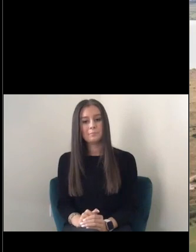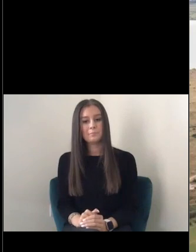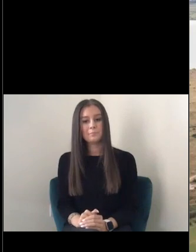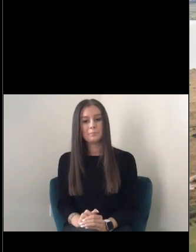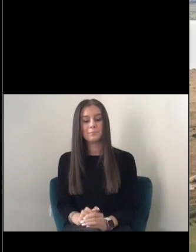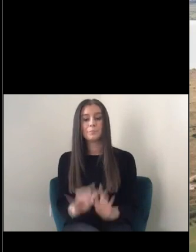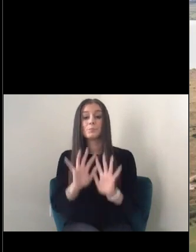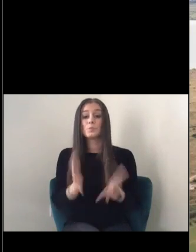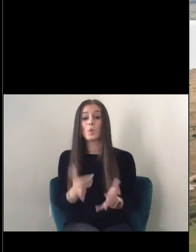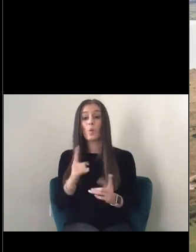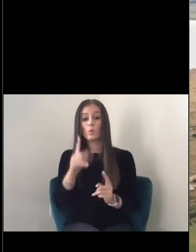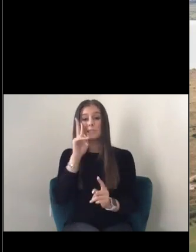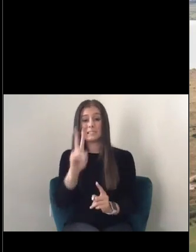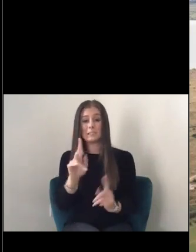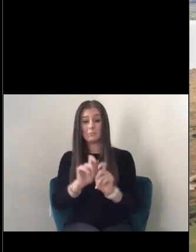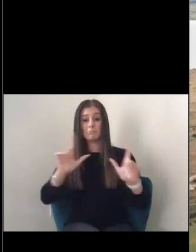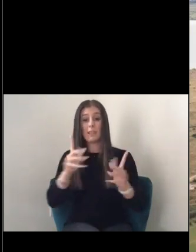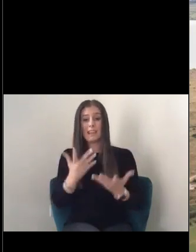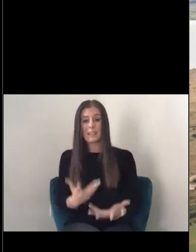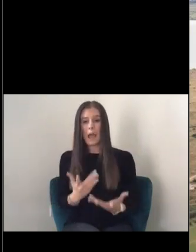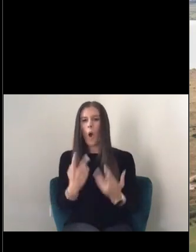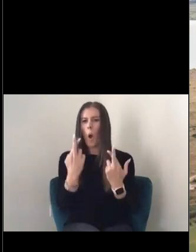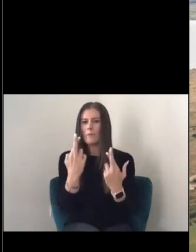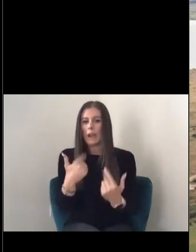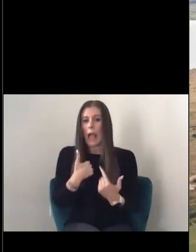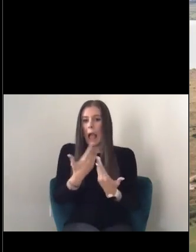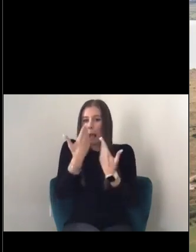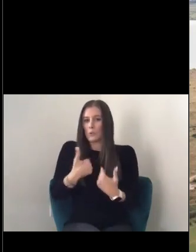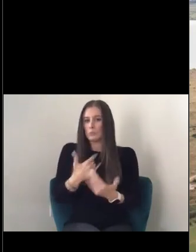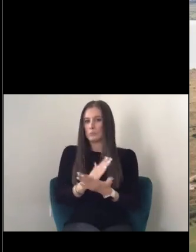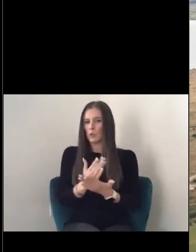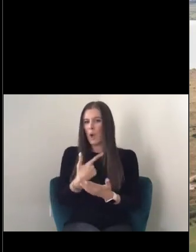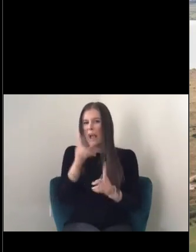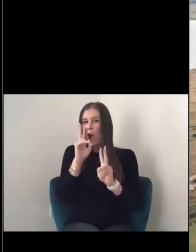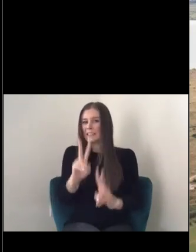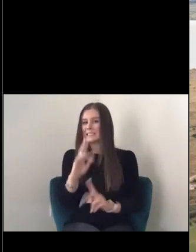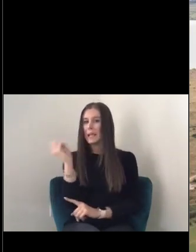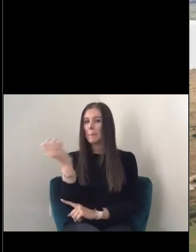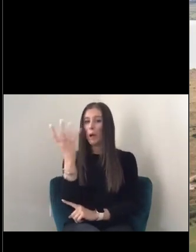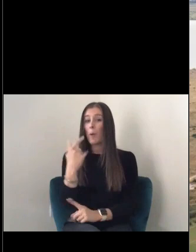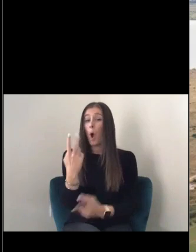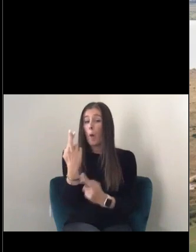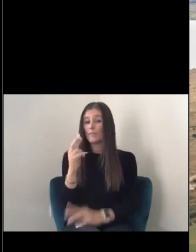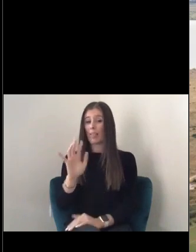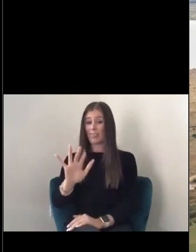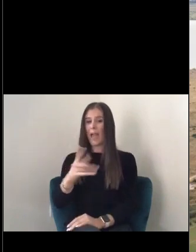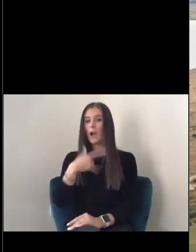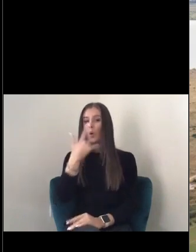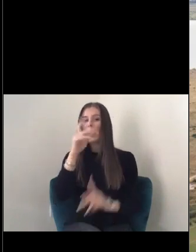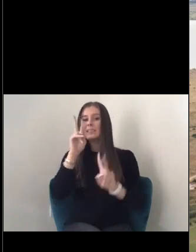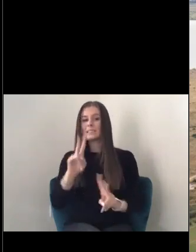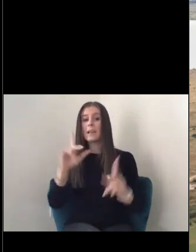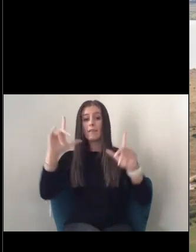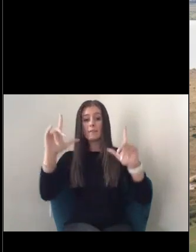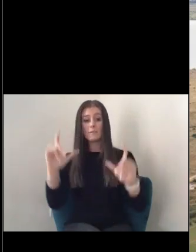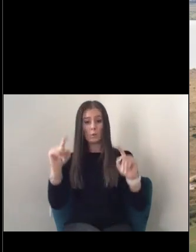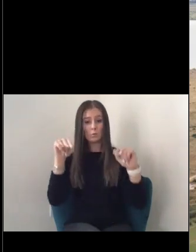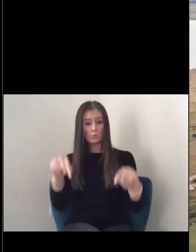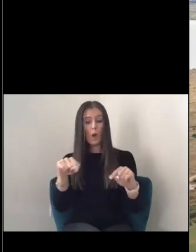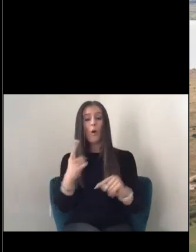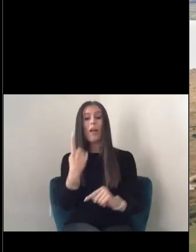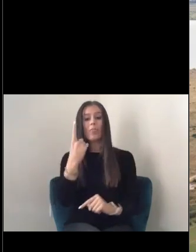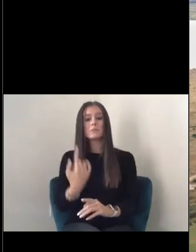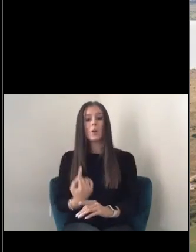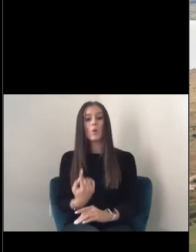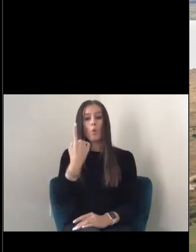So on the screen right now, I can't see it myself, but I hope you can. There should be an image showing the Northern